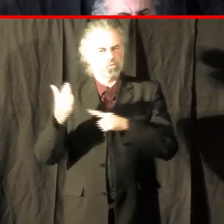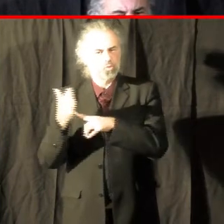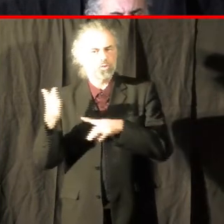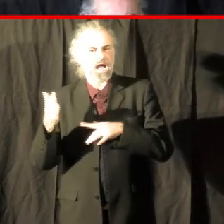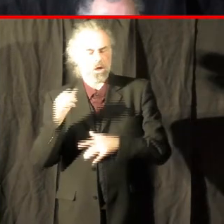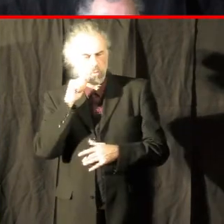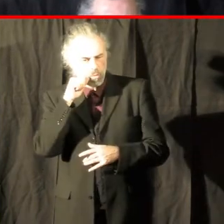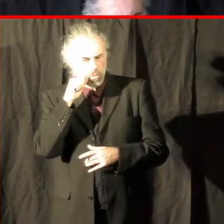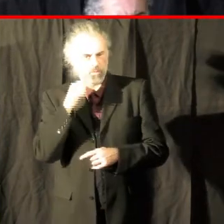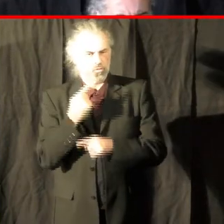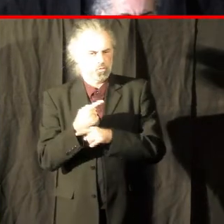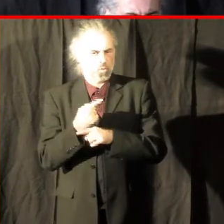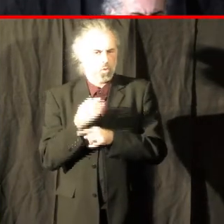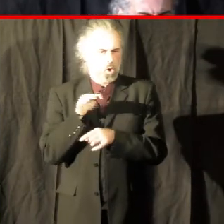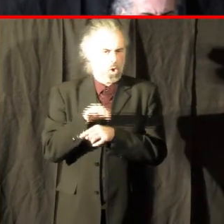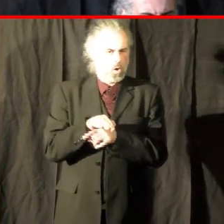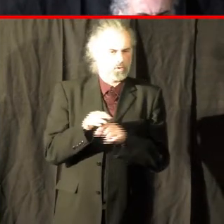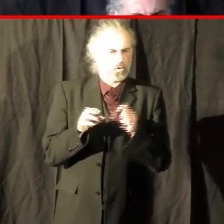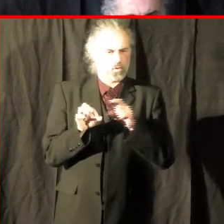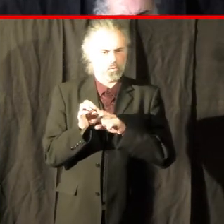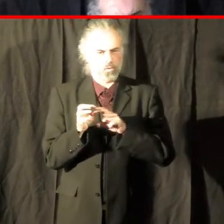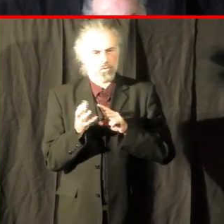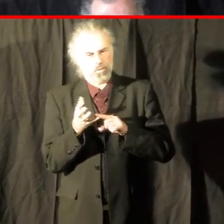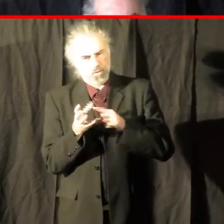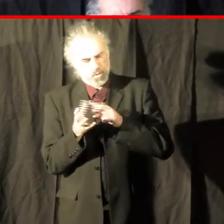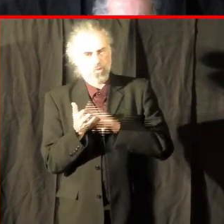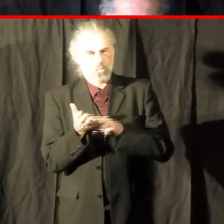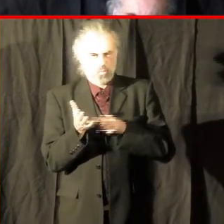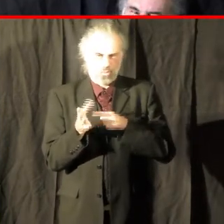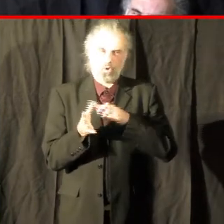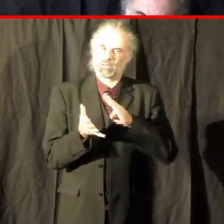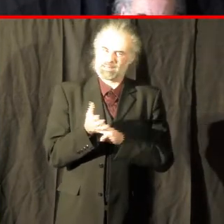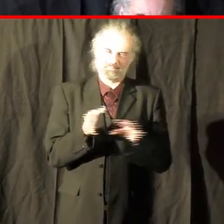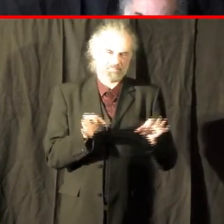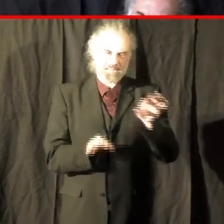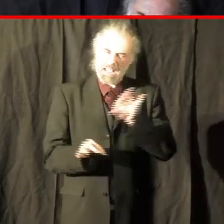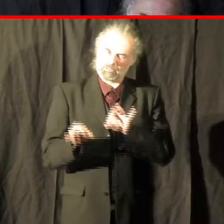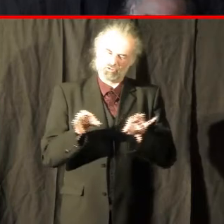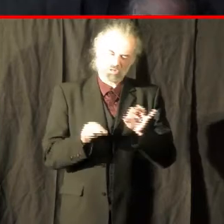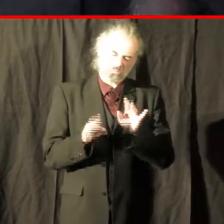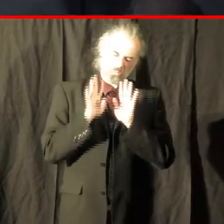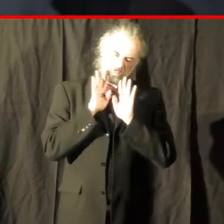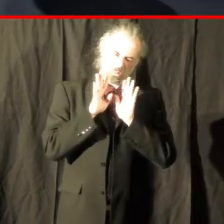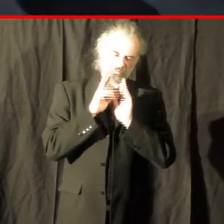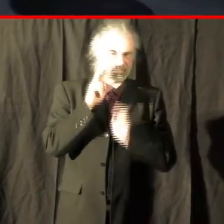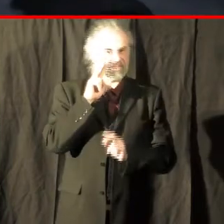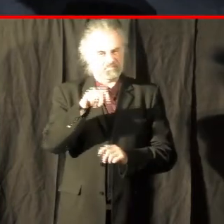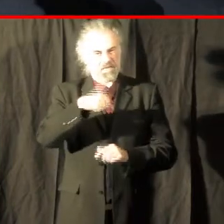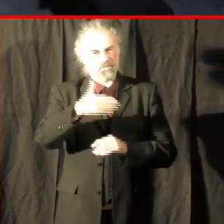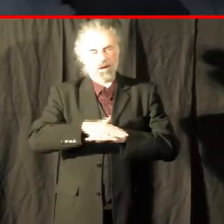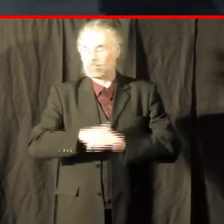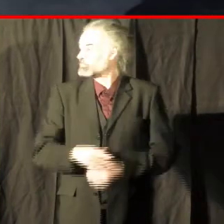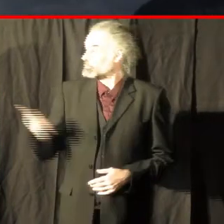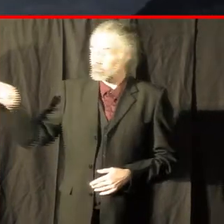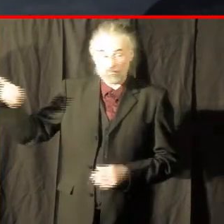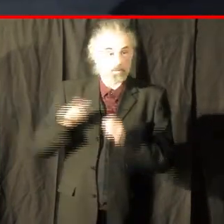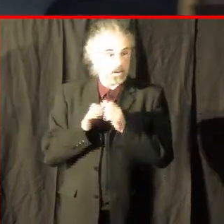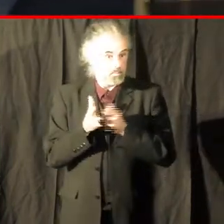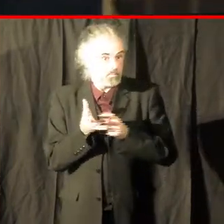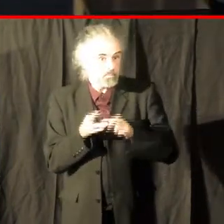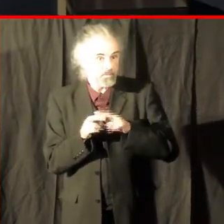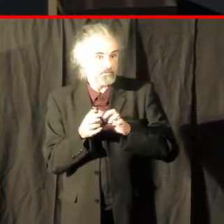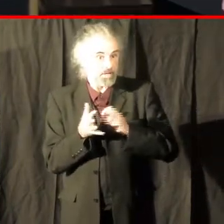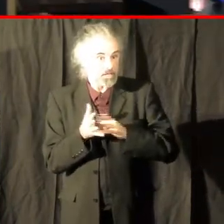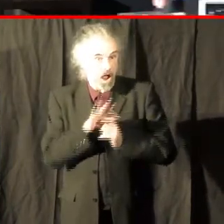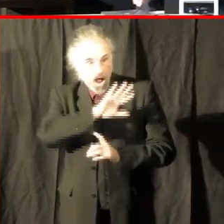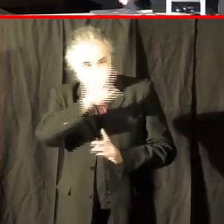be on to quantum chemistry. Lots of fun there. See you then. Professor, hi. Hi, P. Hi, how